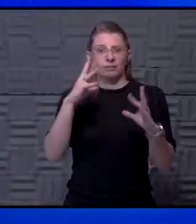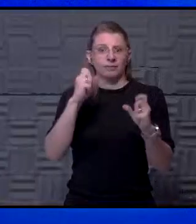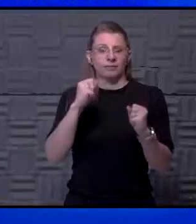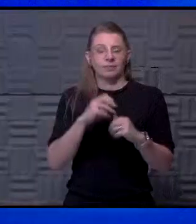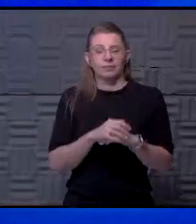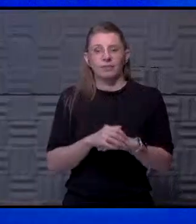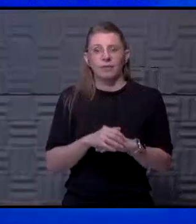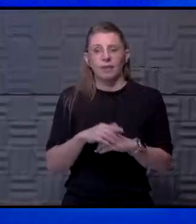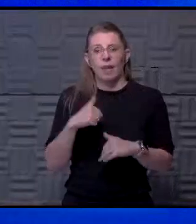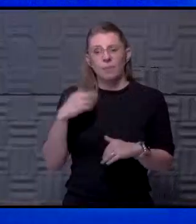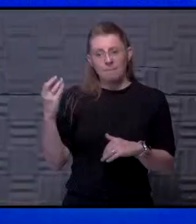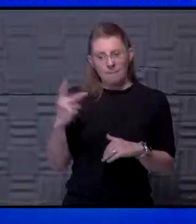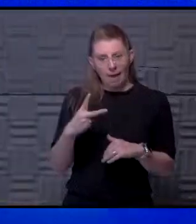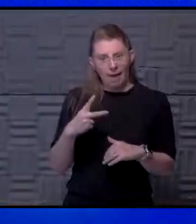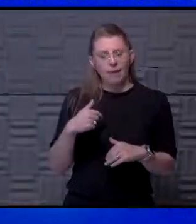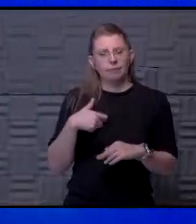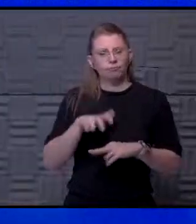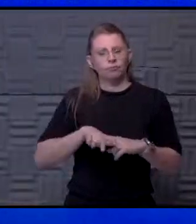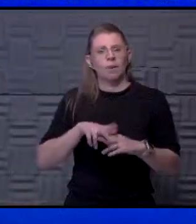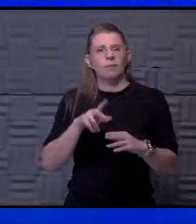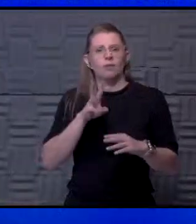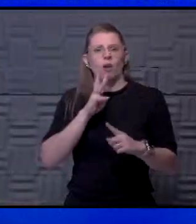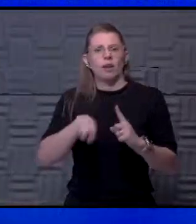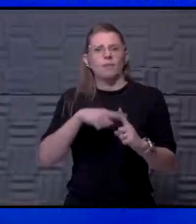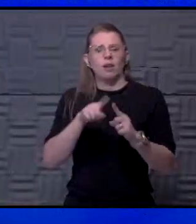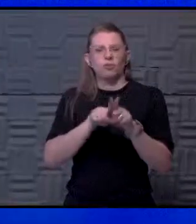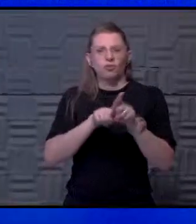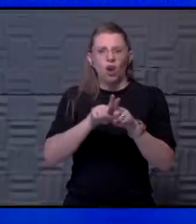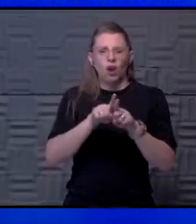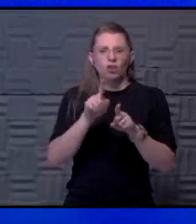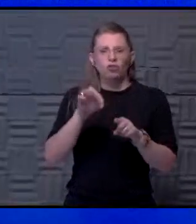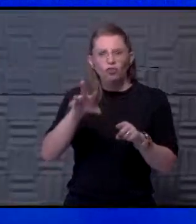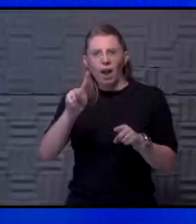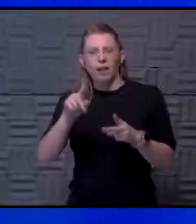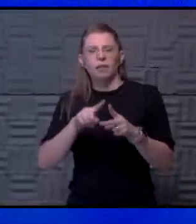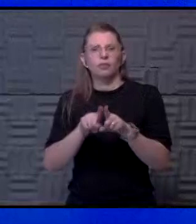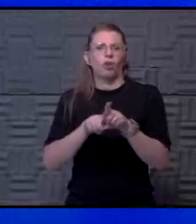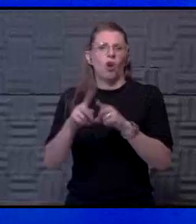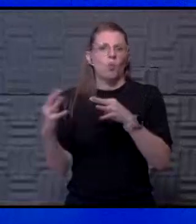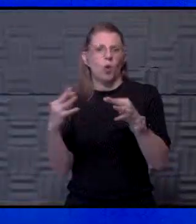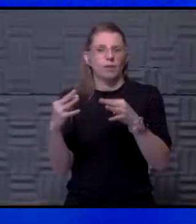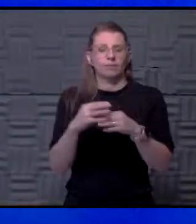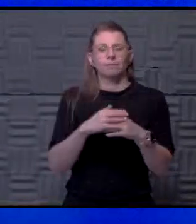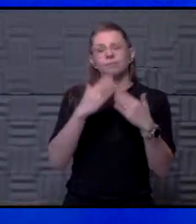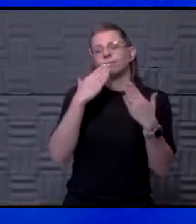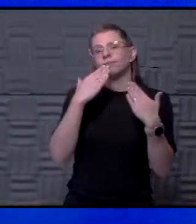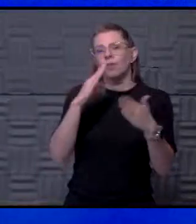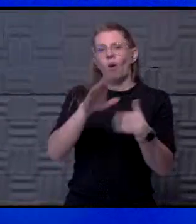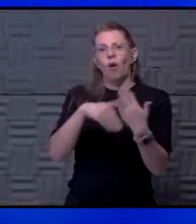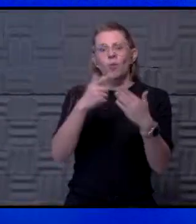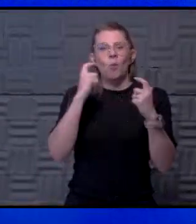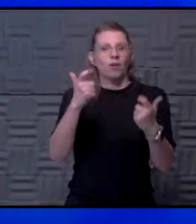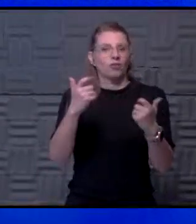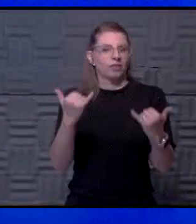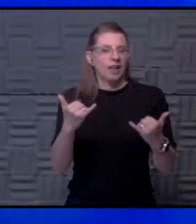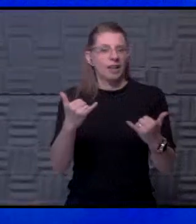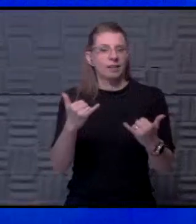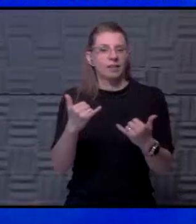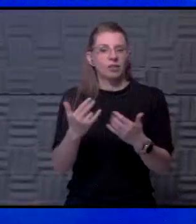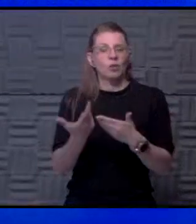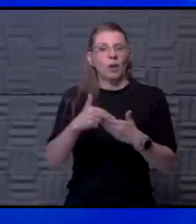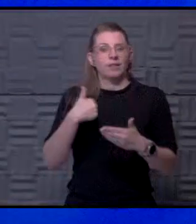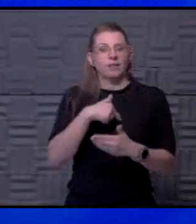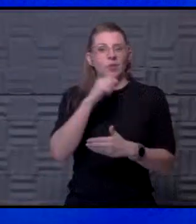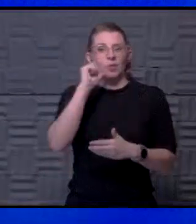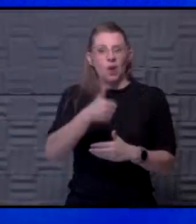yeah, I'm back. I'm going to be talking about Star Trek and Star Wars. Anyway, listen, thanks to everybody for tuning in today. Be with us tomorrow when we hear